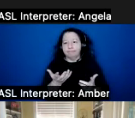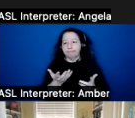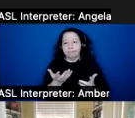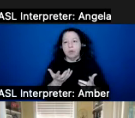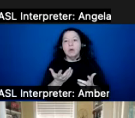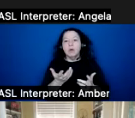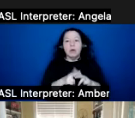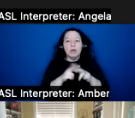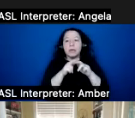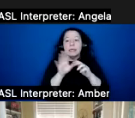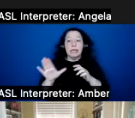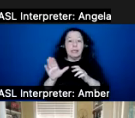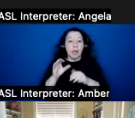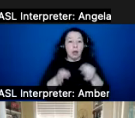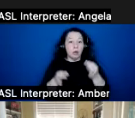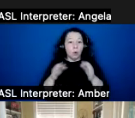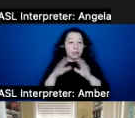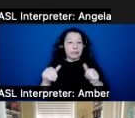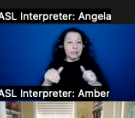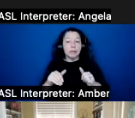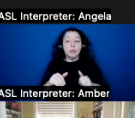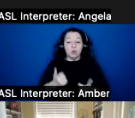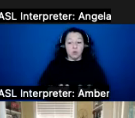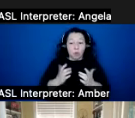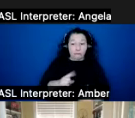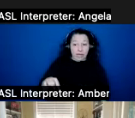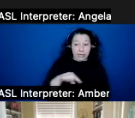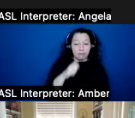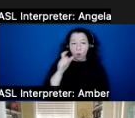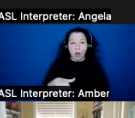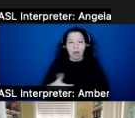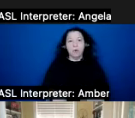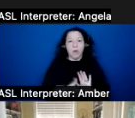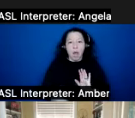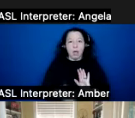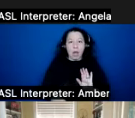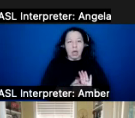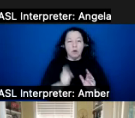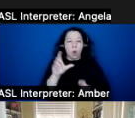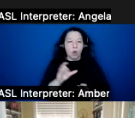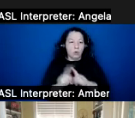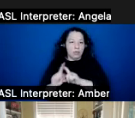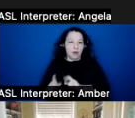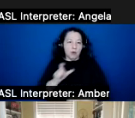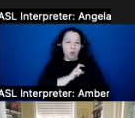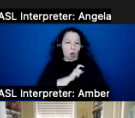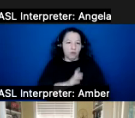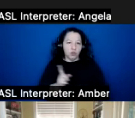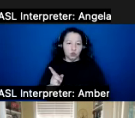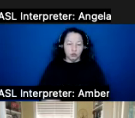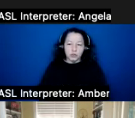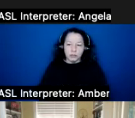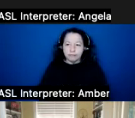up their court system so that the victims don't have to repeat themselves to 100 different law officers.